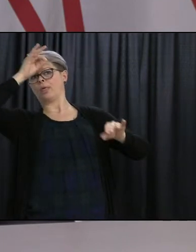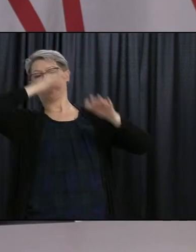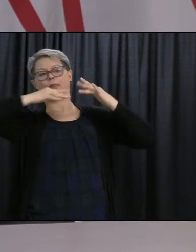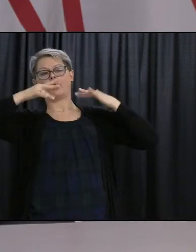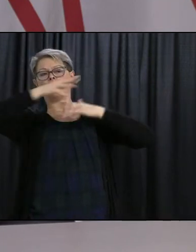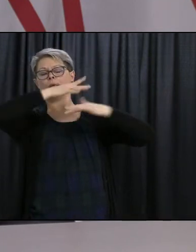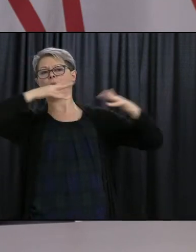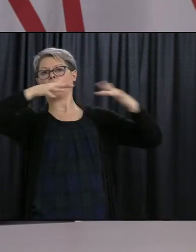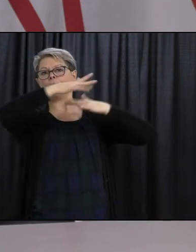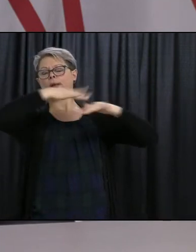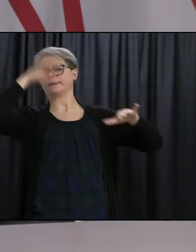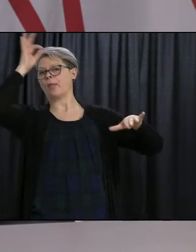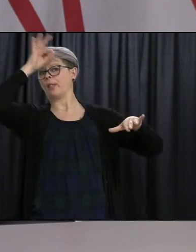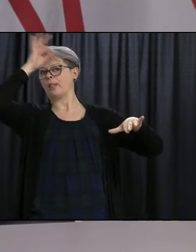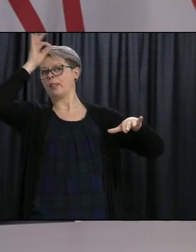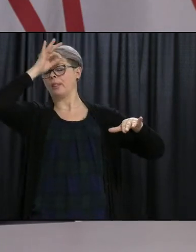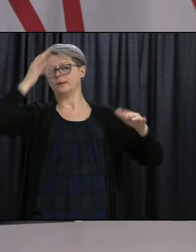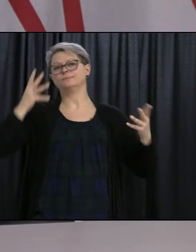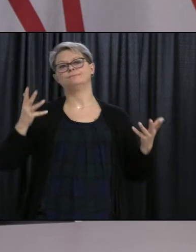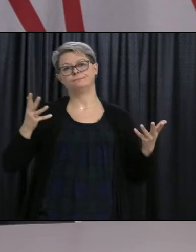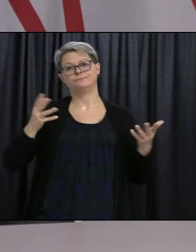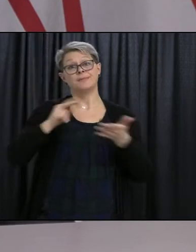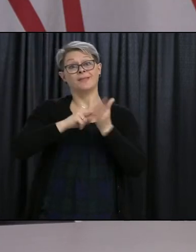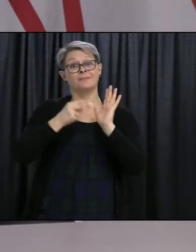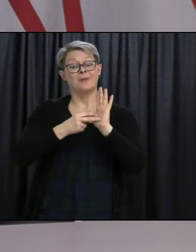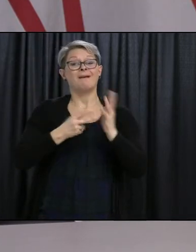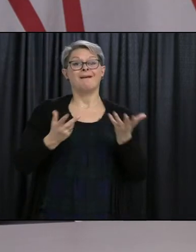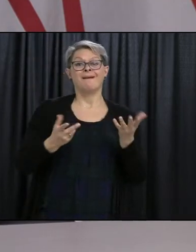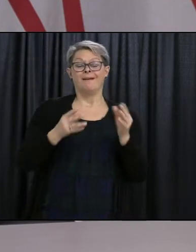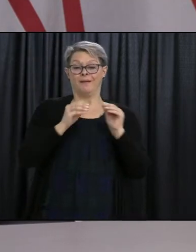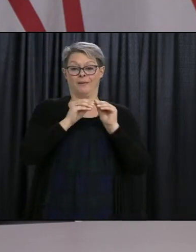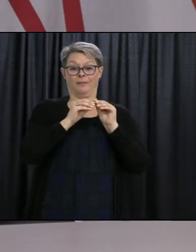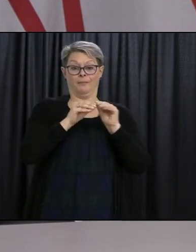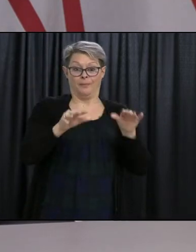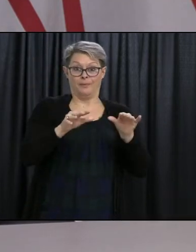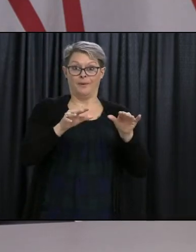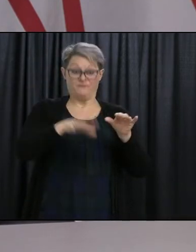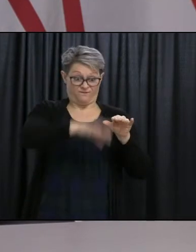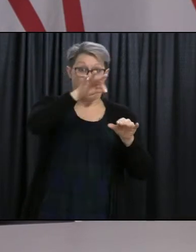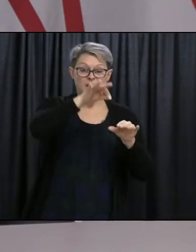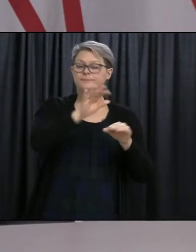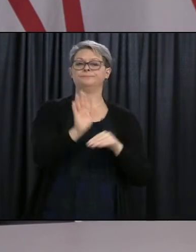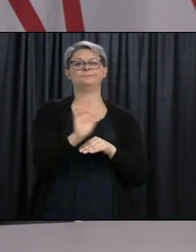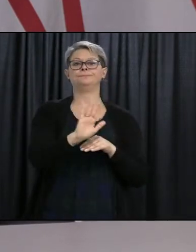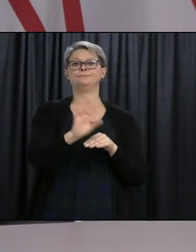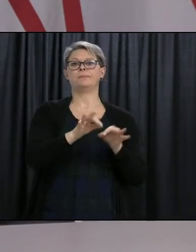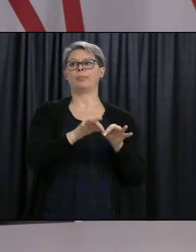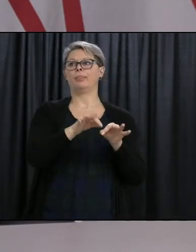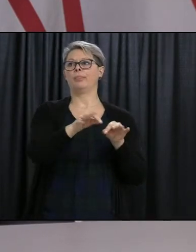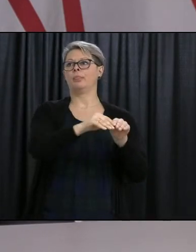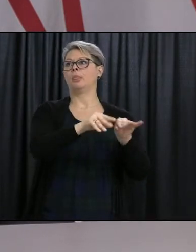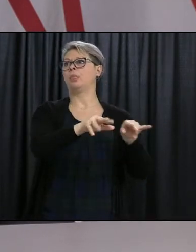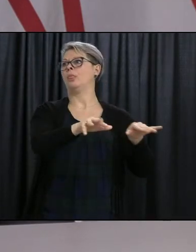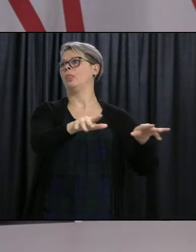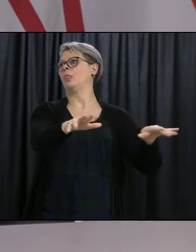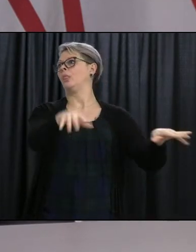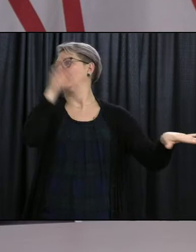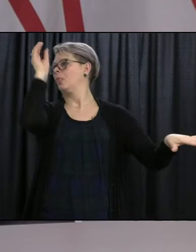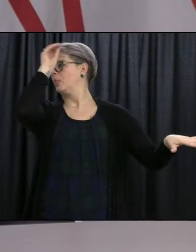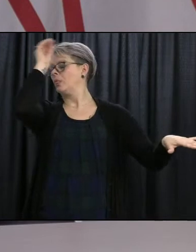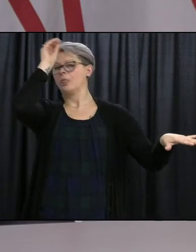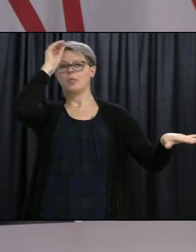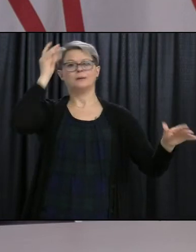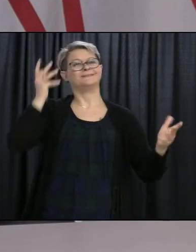we're not catching this at the very early stages where it's just starting to grow. We are seeing it probably